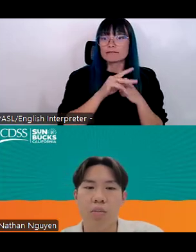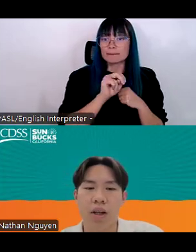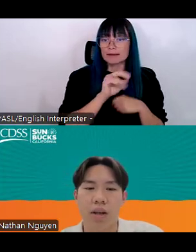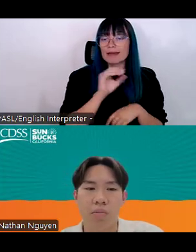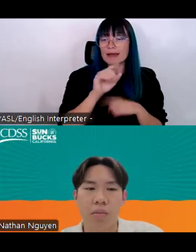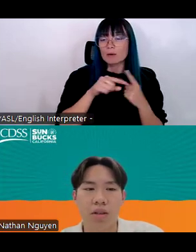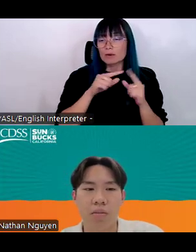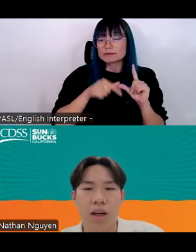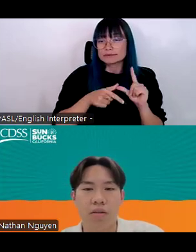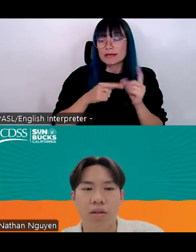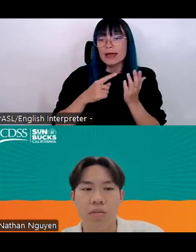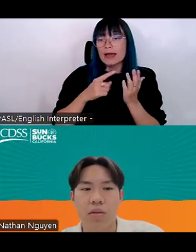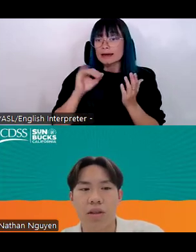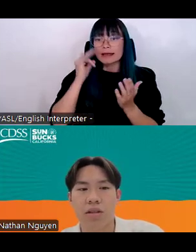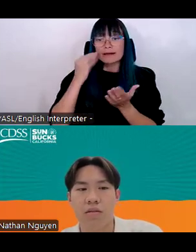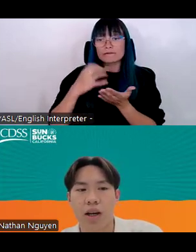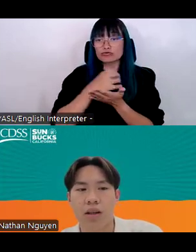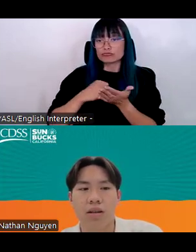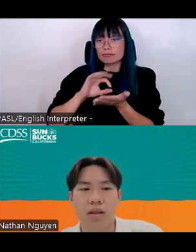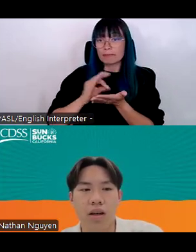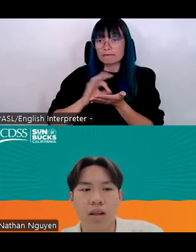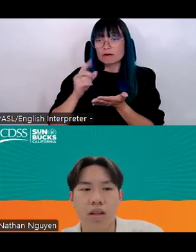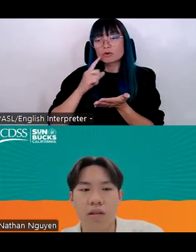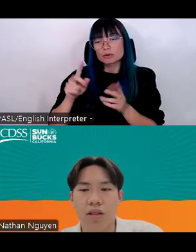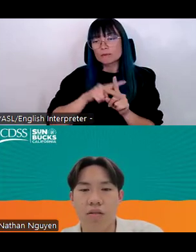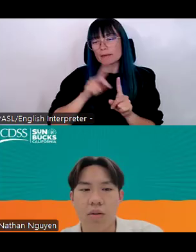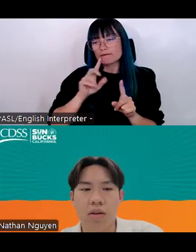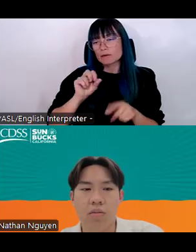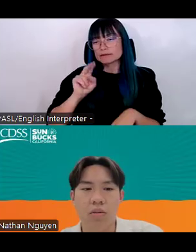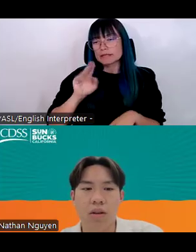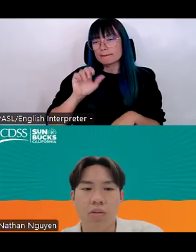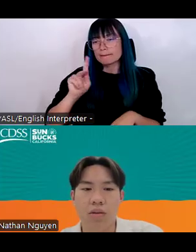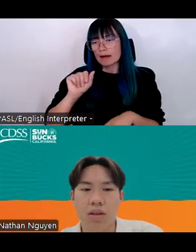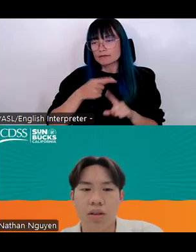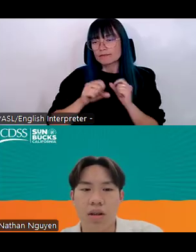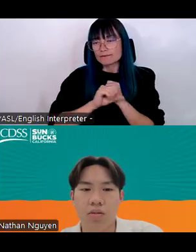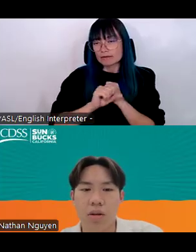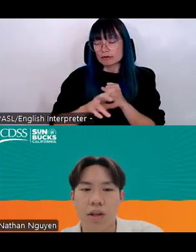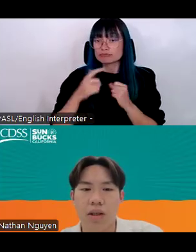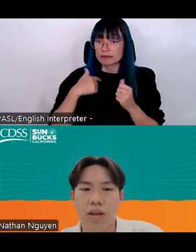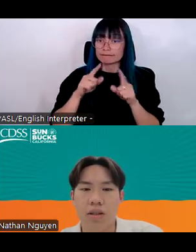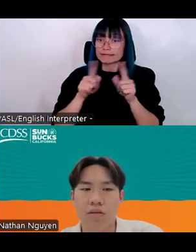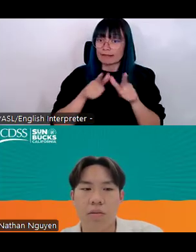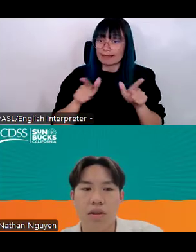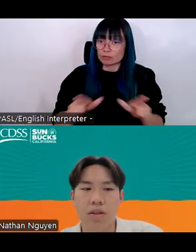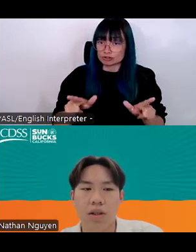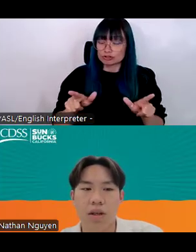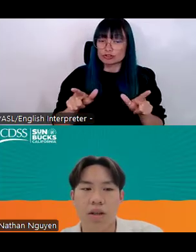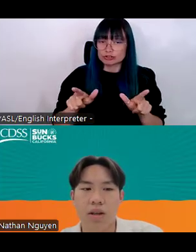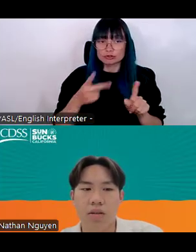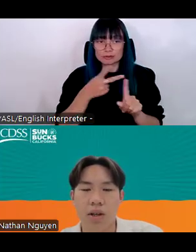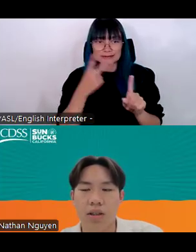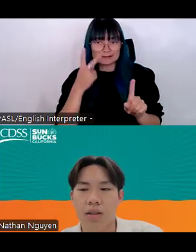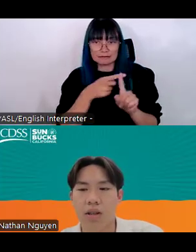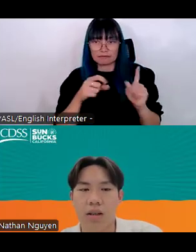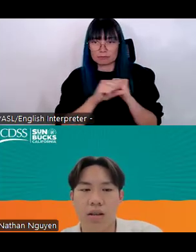families getting Medi-Cal may need to apply for Sunbucks flyer. These flyers are available in multiple languages on our website, as seen from the screenshot